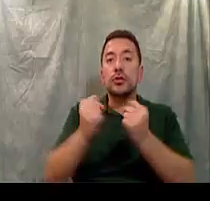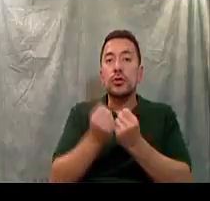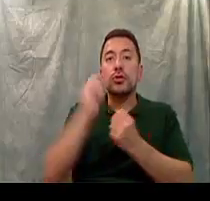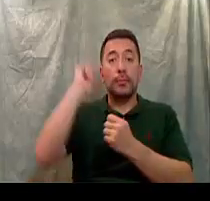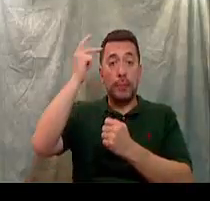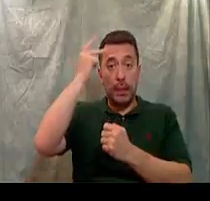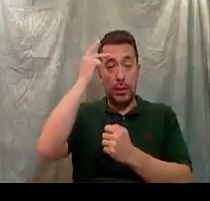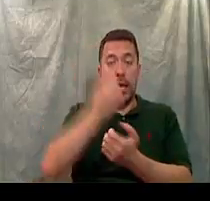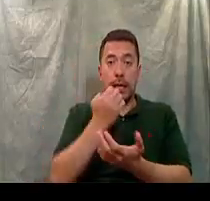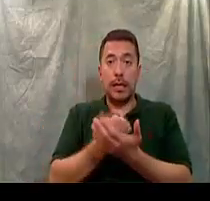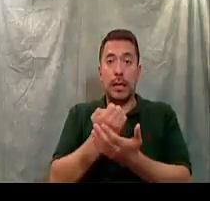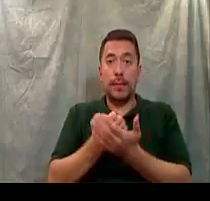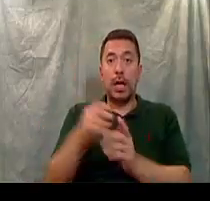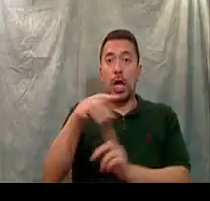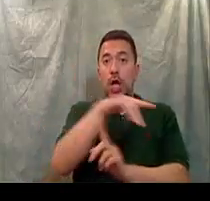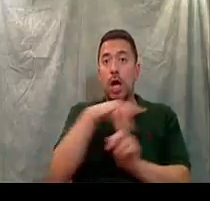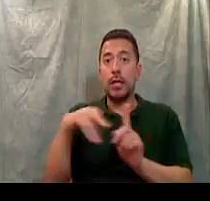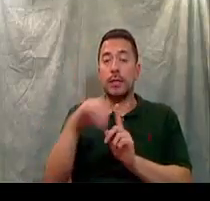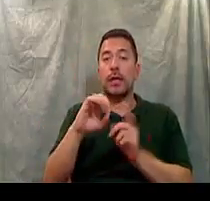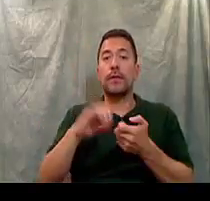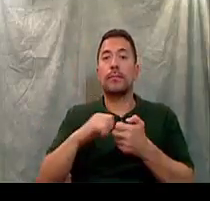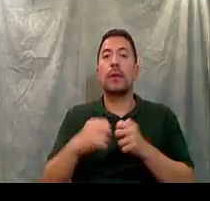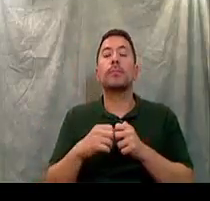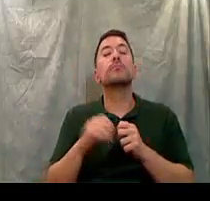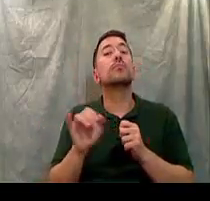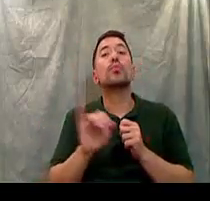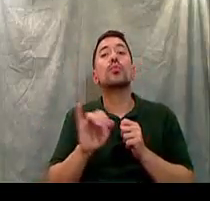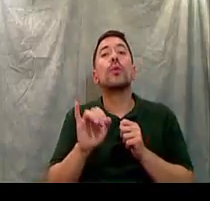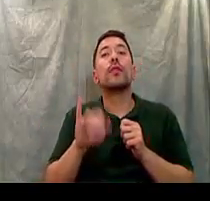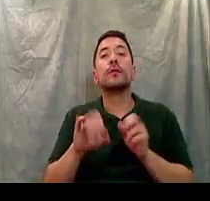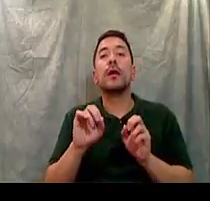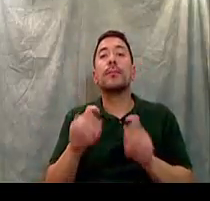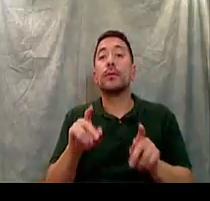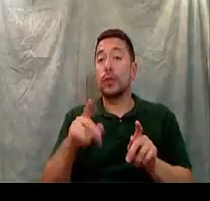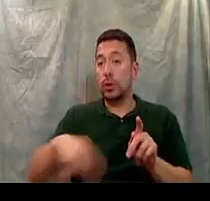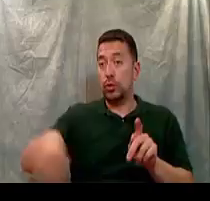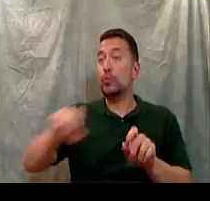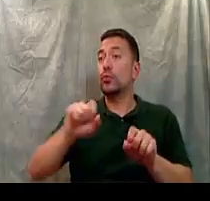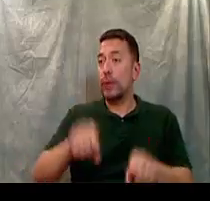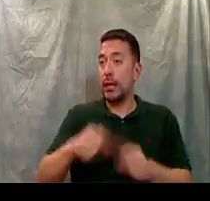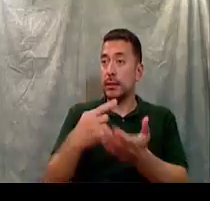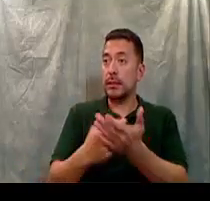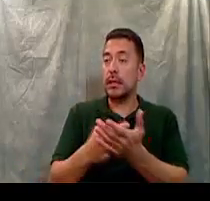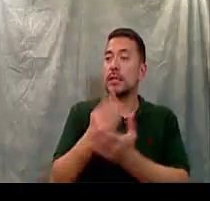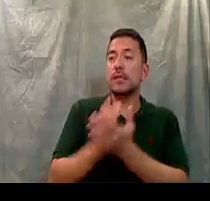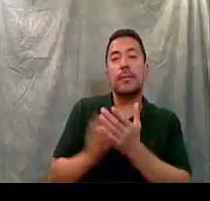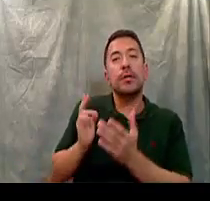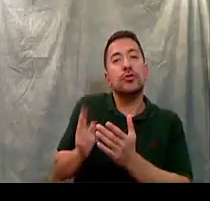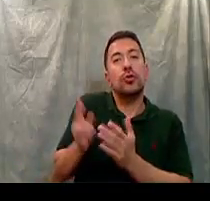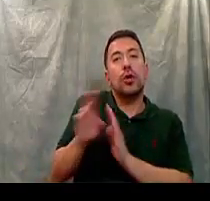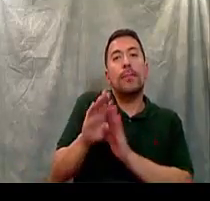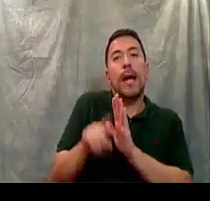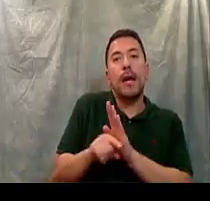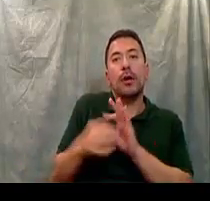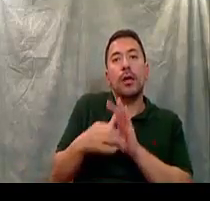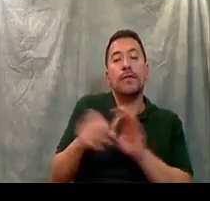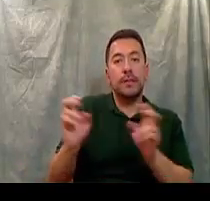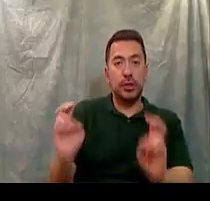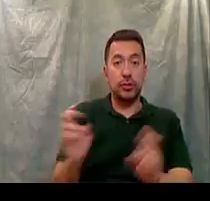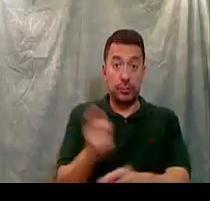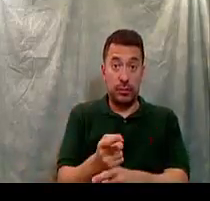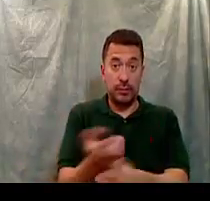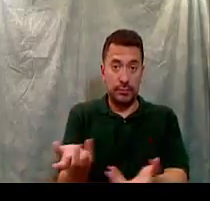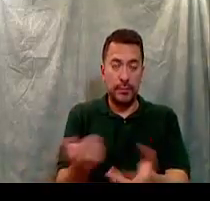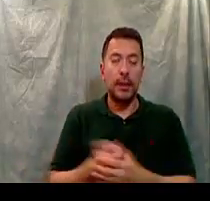economic context of the problem. It's also the opportunity for you to maybe discuss some of the historical background of this issue,